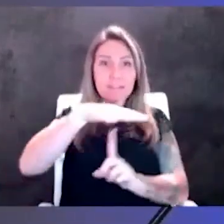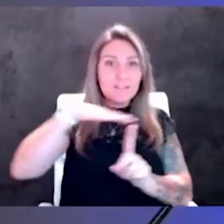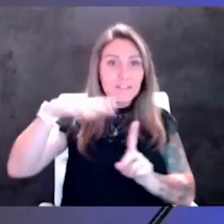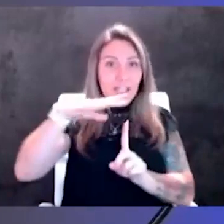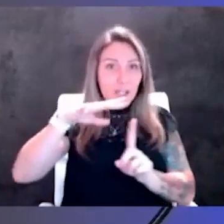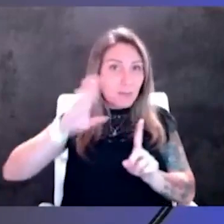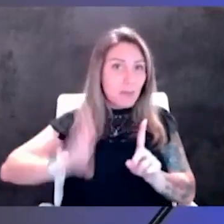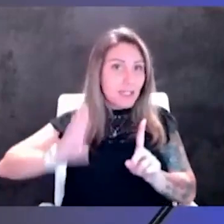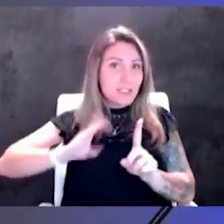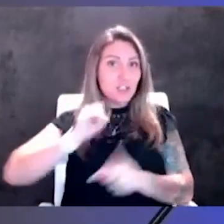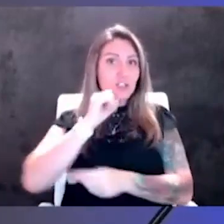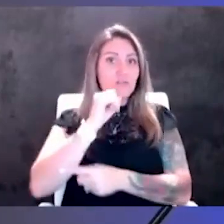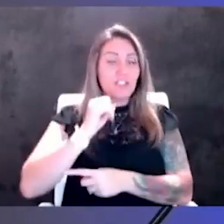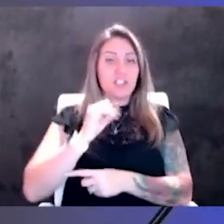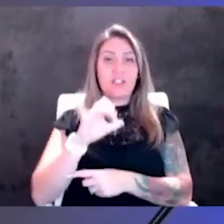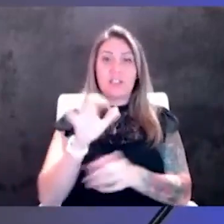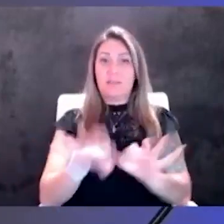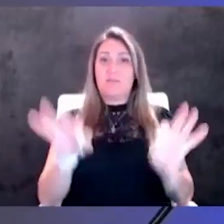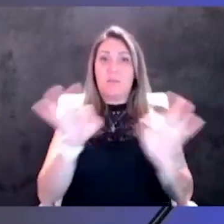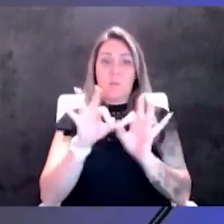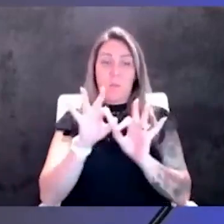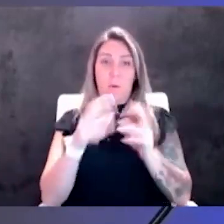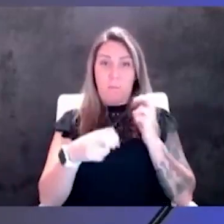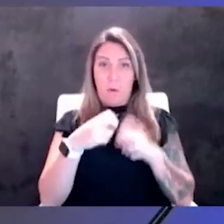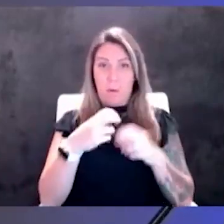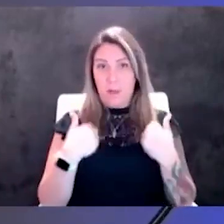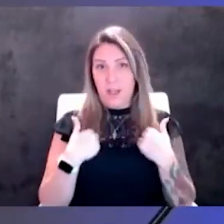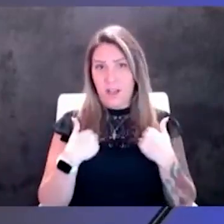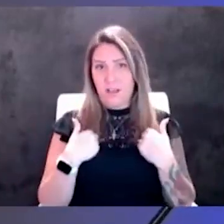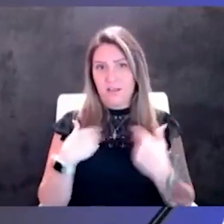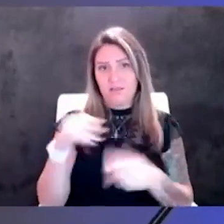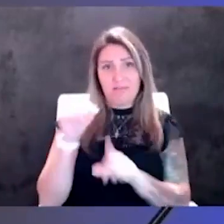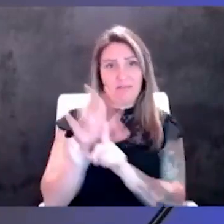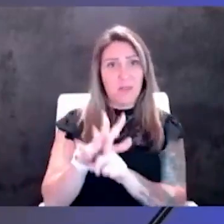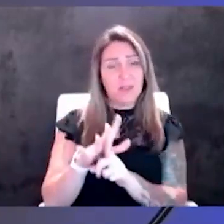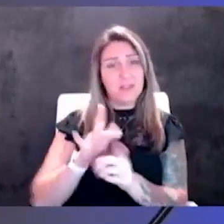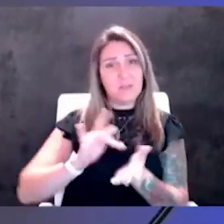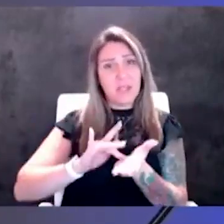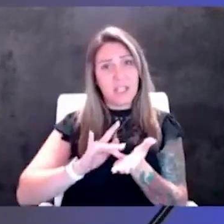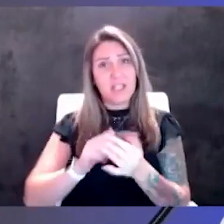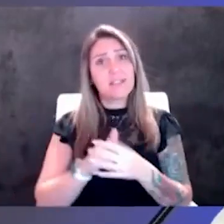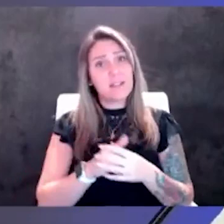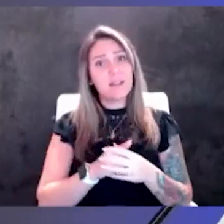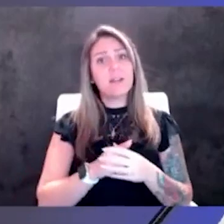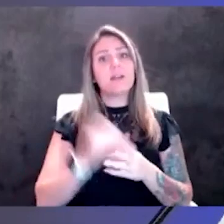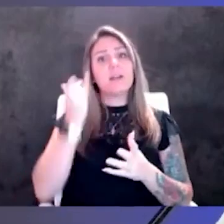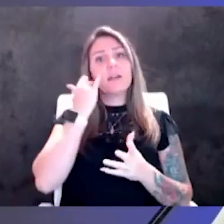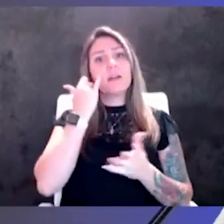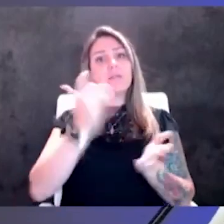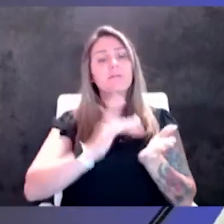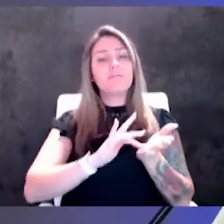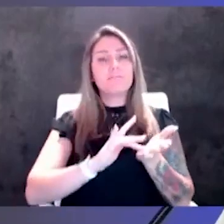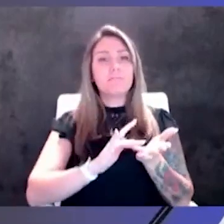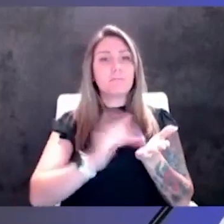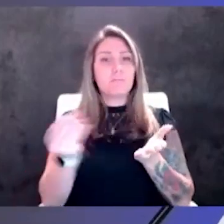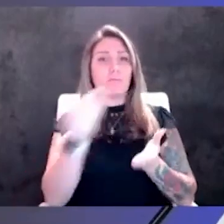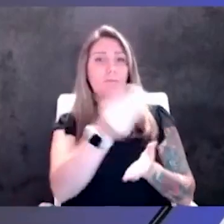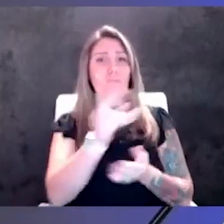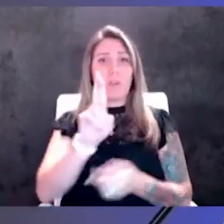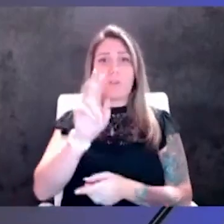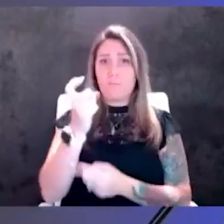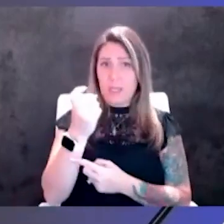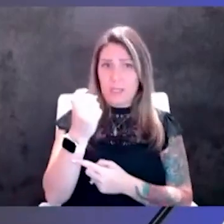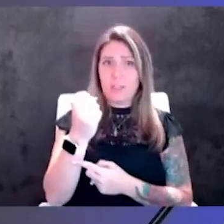is an important problem. How do you So I'll dispose of stop those on pills that. then? If you take those pills to your pharmacy, I can't say